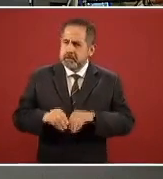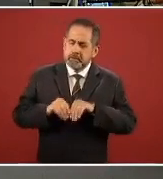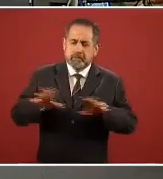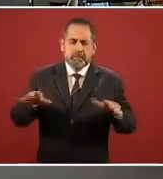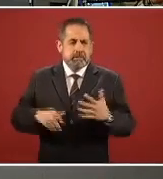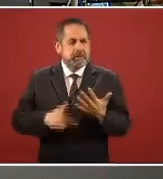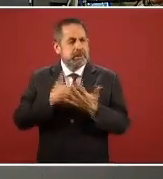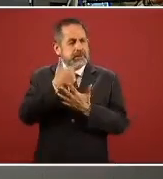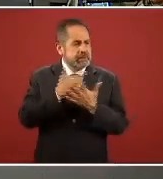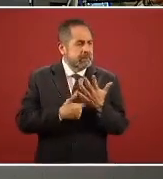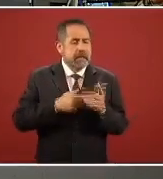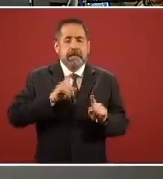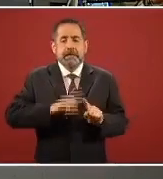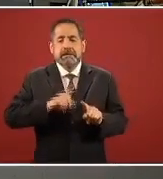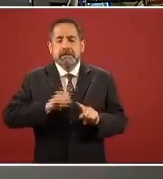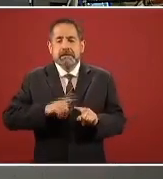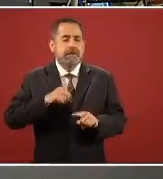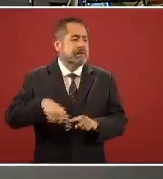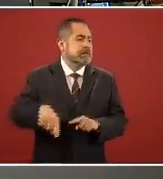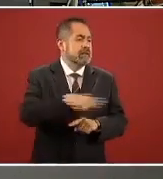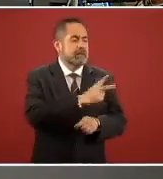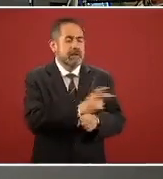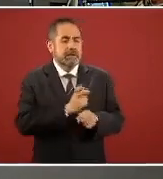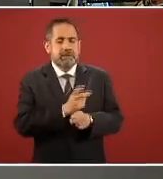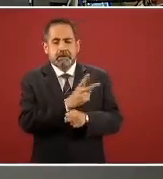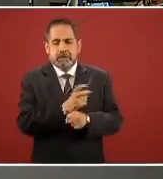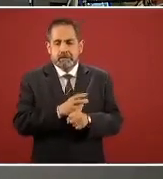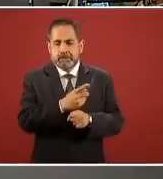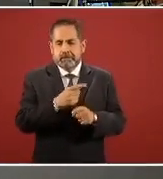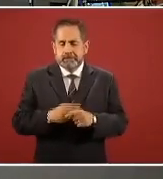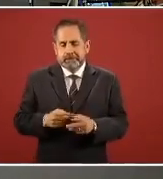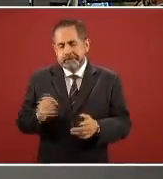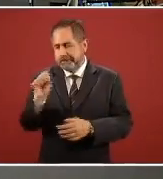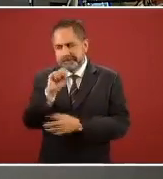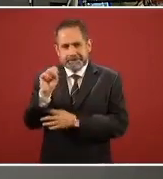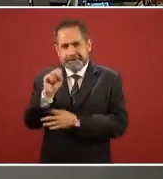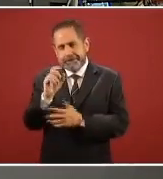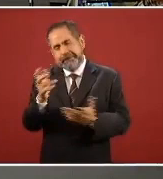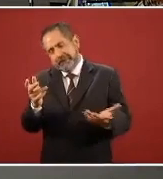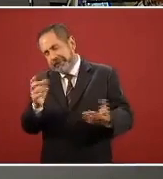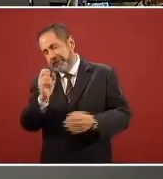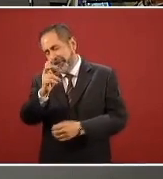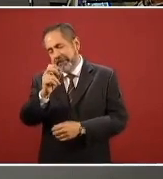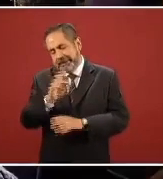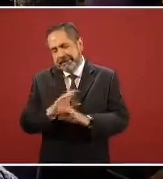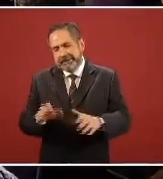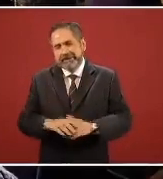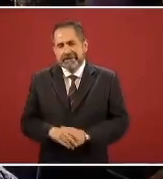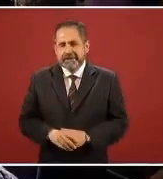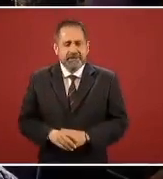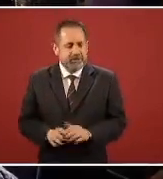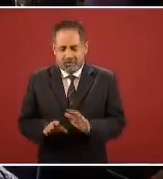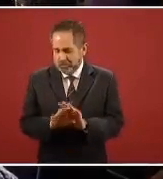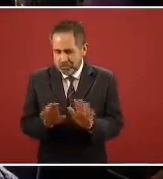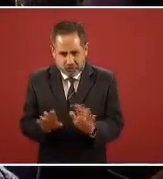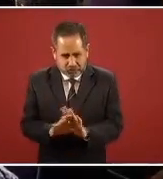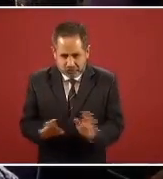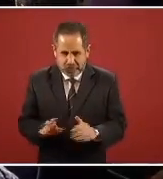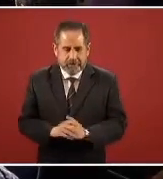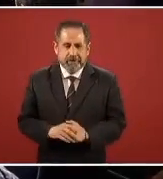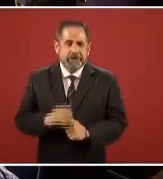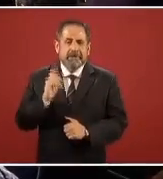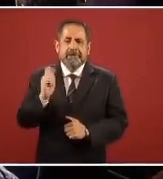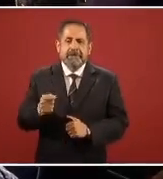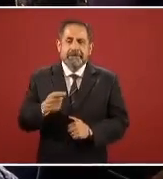la lista de todos los invitados? Ya me está diciendo que no con la cara. Okay. No, nada más decir